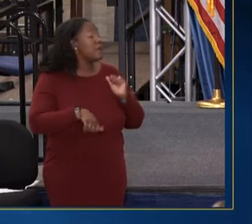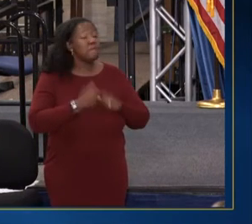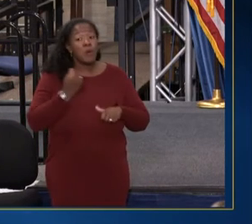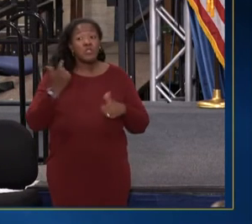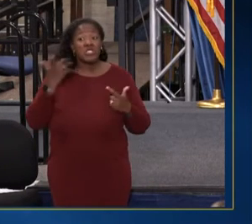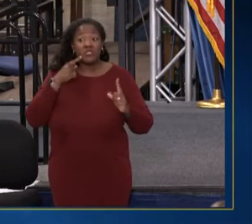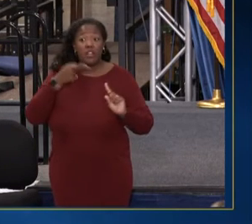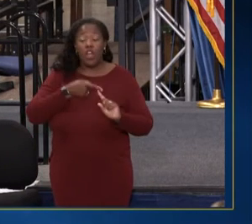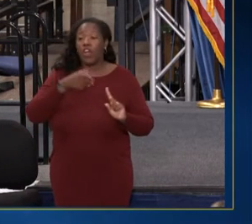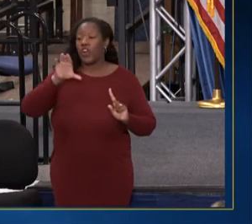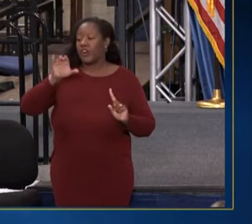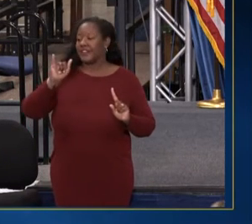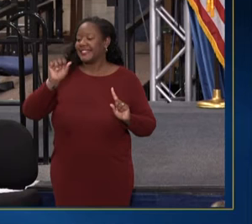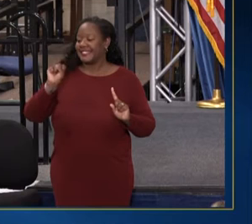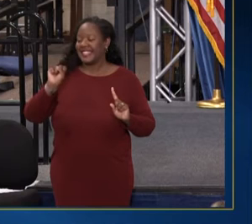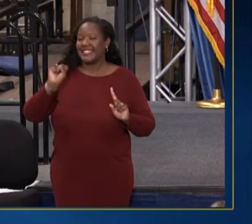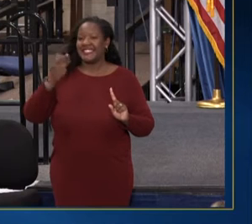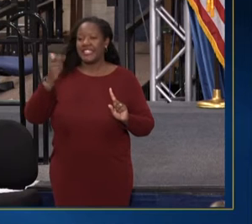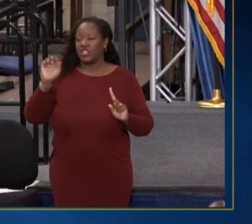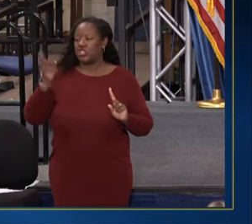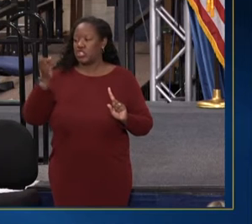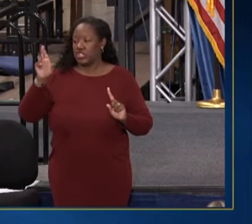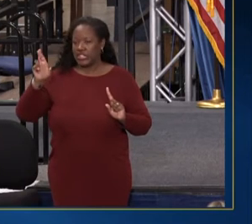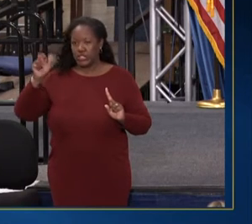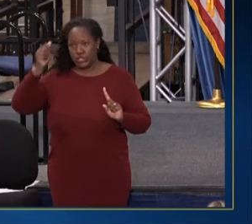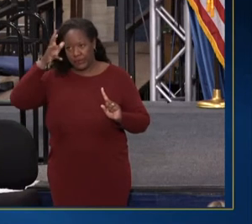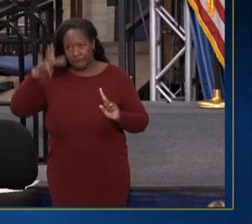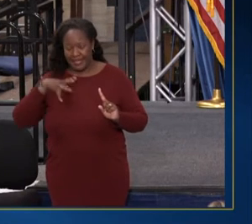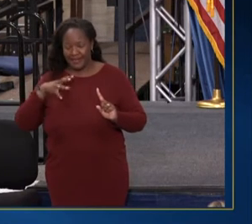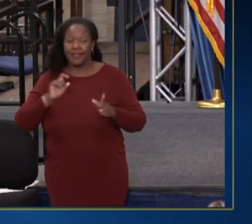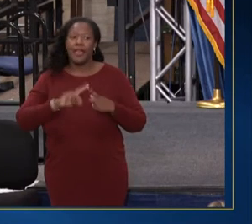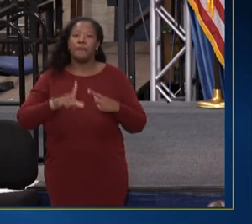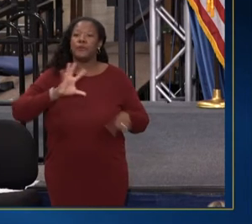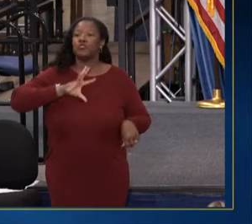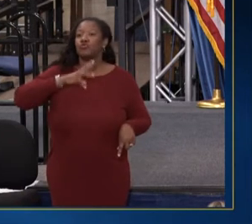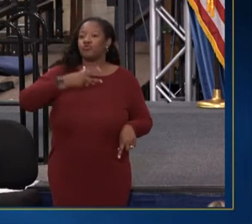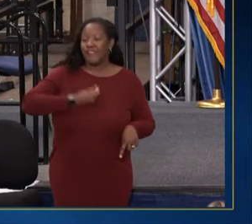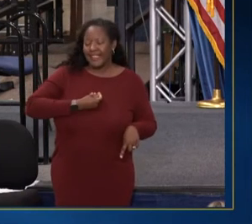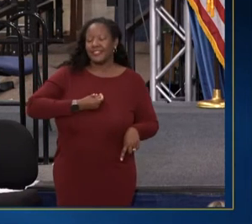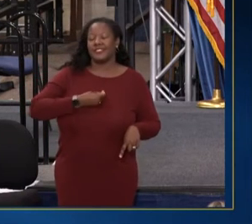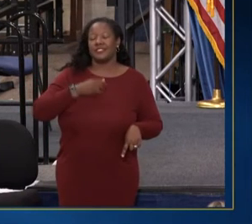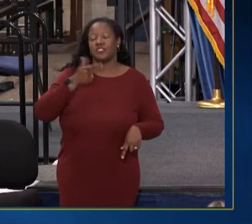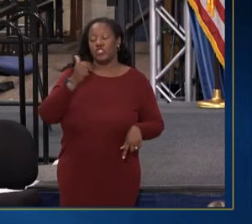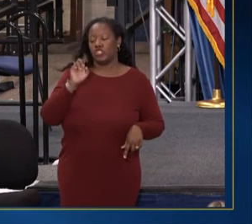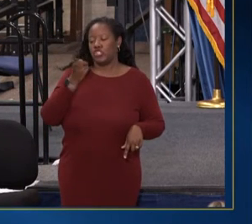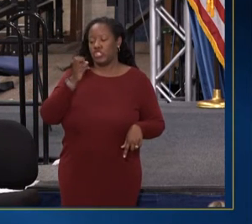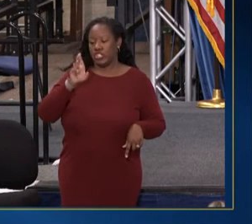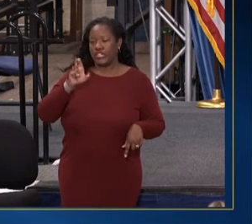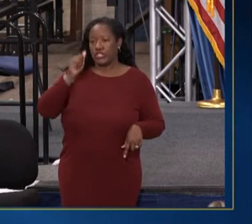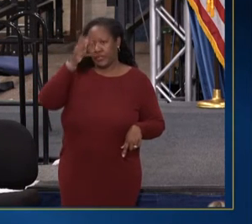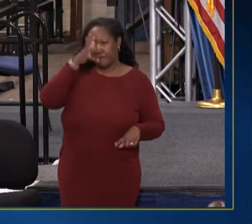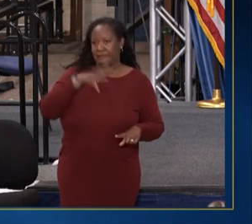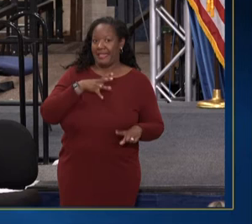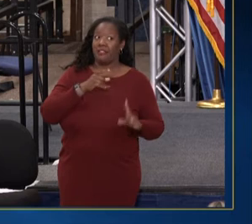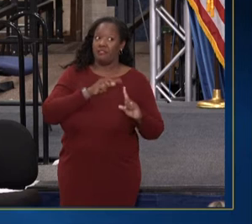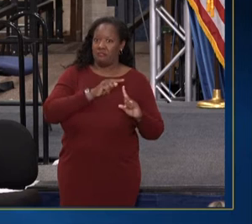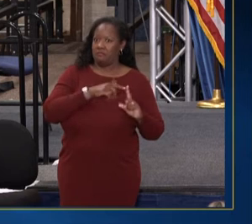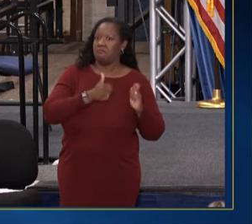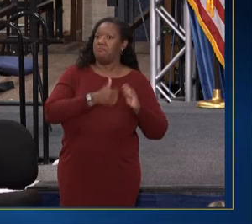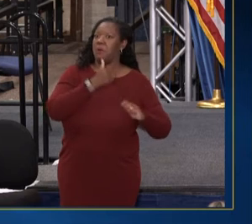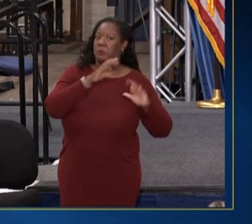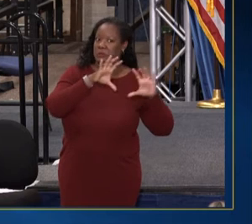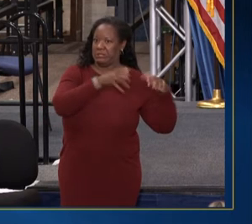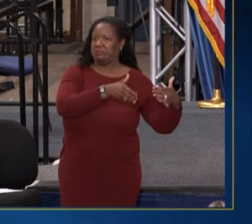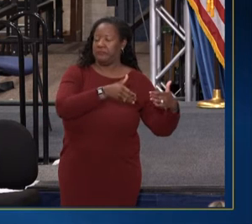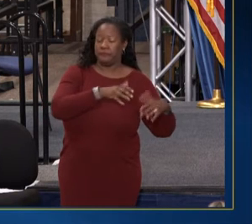men, although transgender men and women are overrepresented in this outbreak as well. Additionally, when you look at the race and ethnicity of the